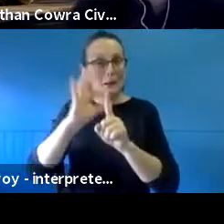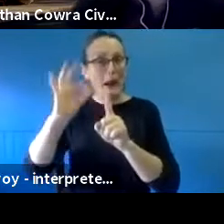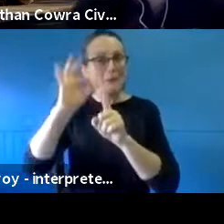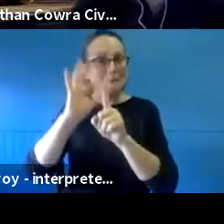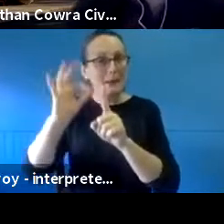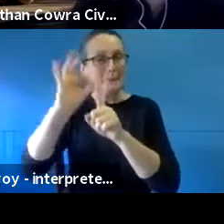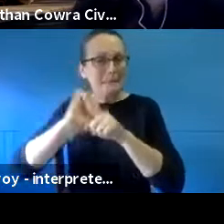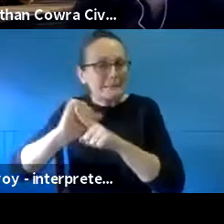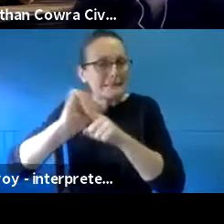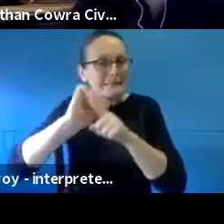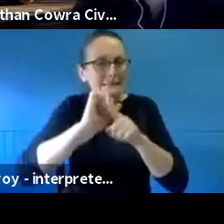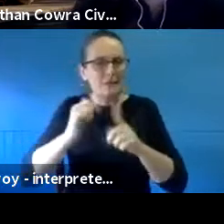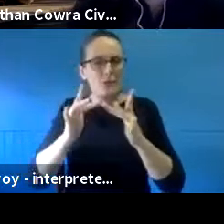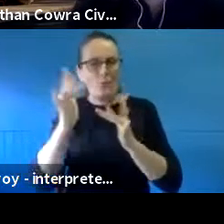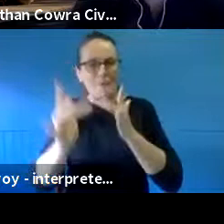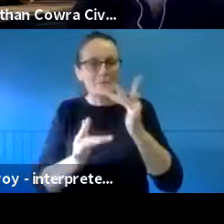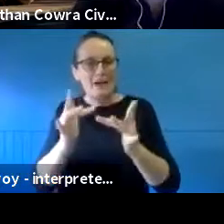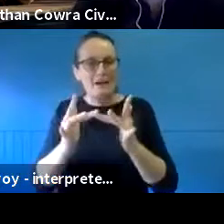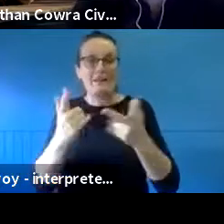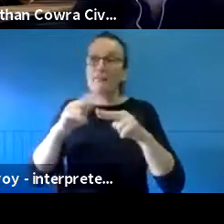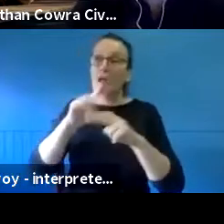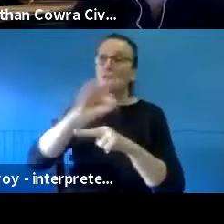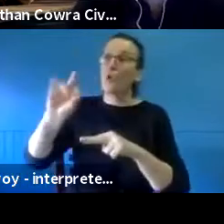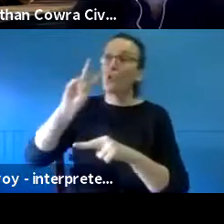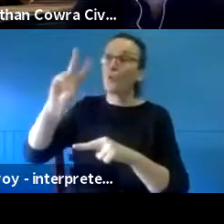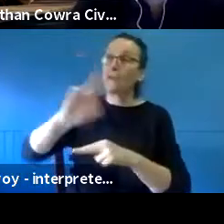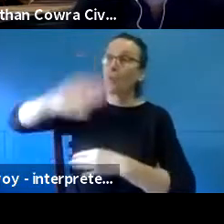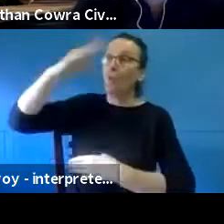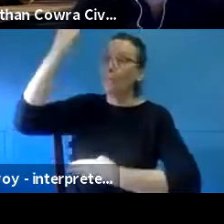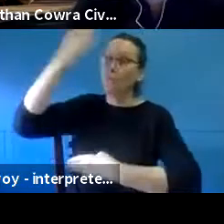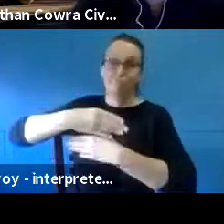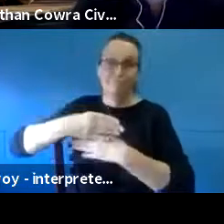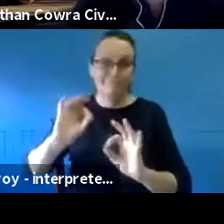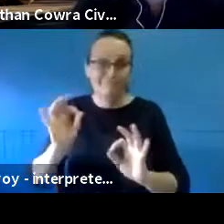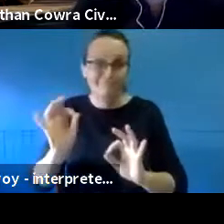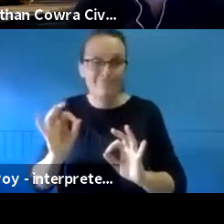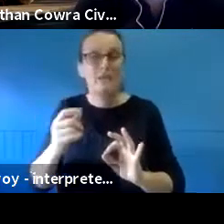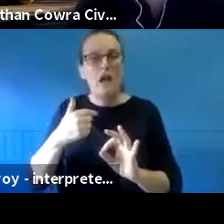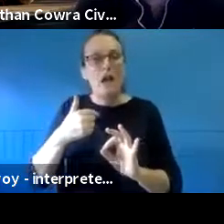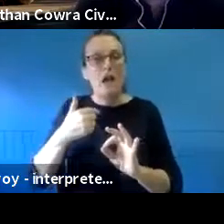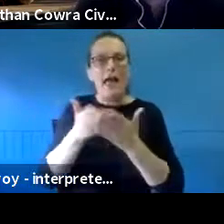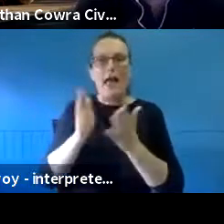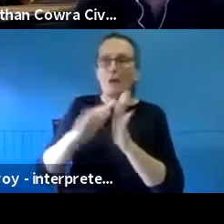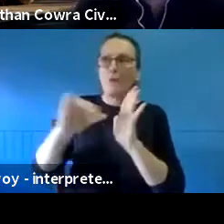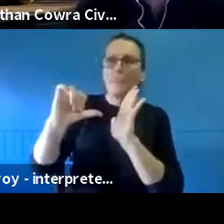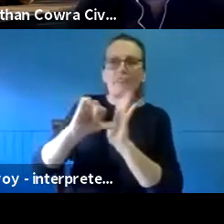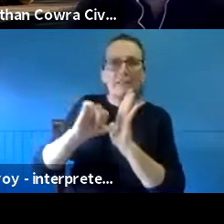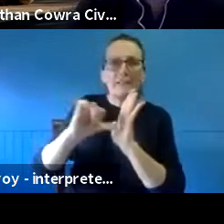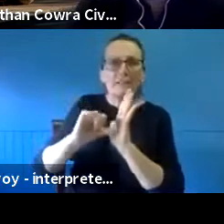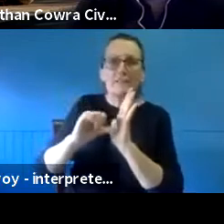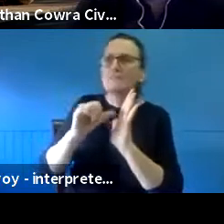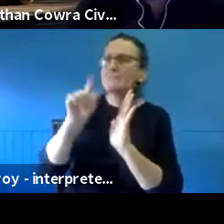day when I'm not staring at a wall. On getting through to the funding bodies, that's been really tricky.